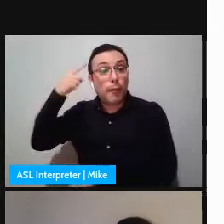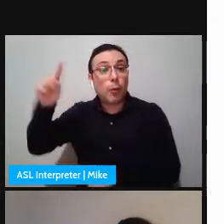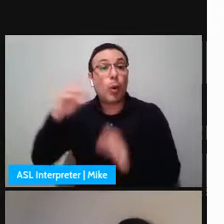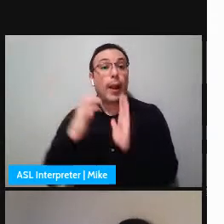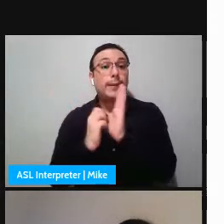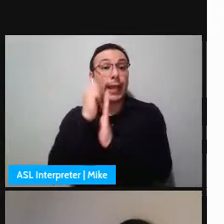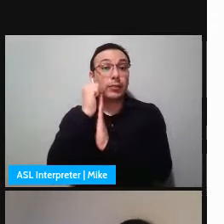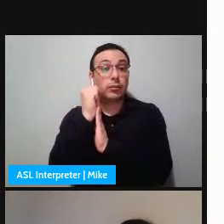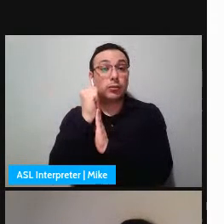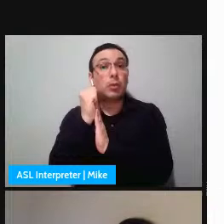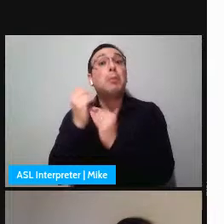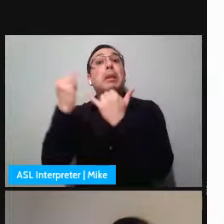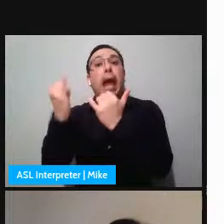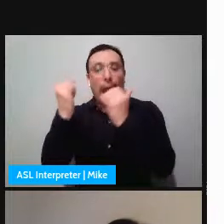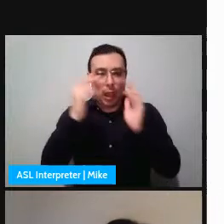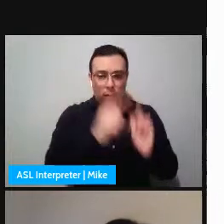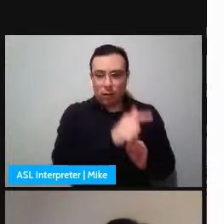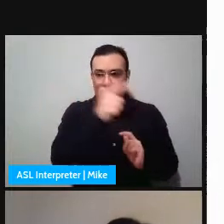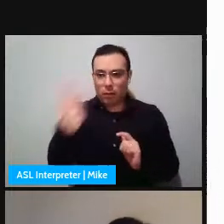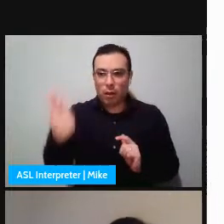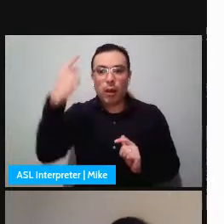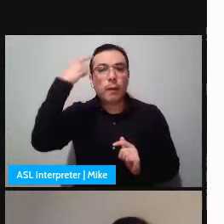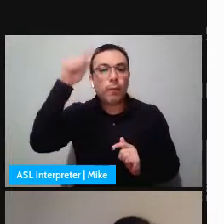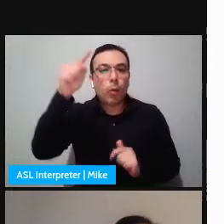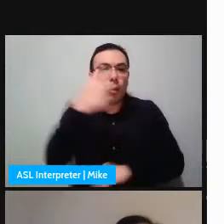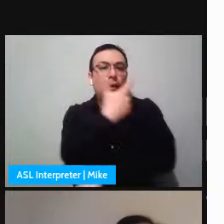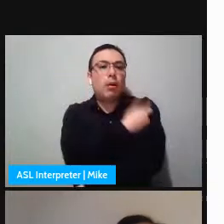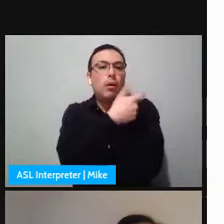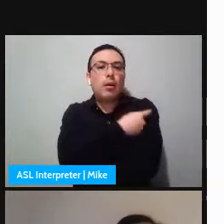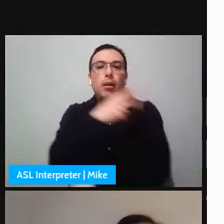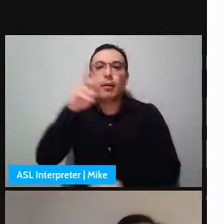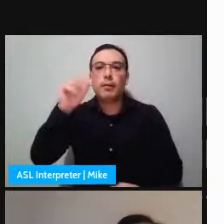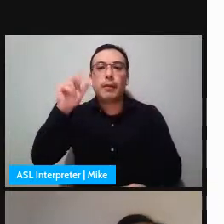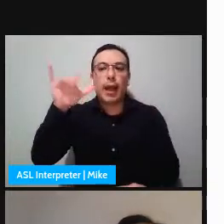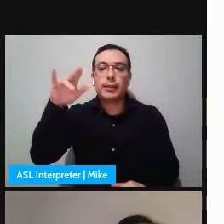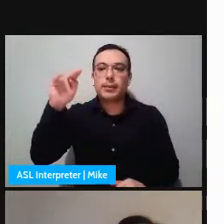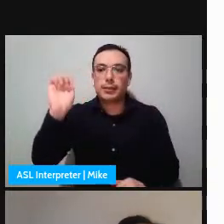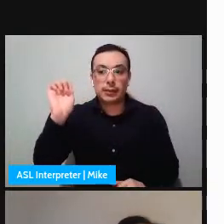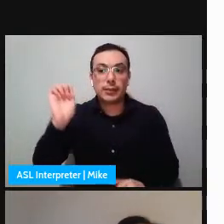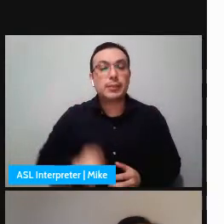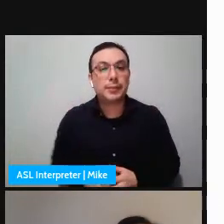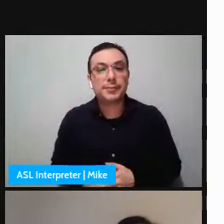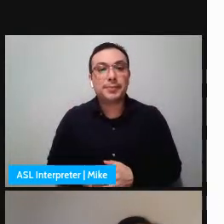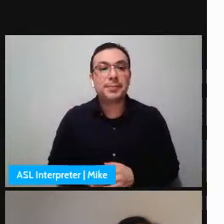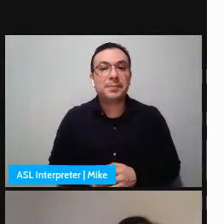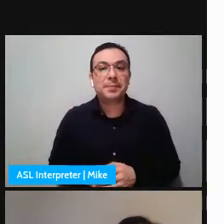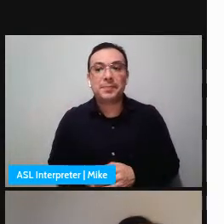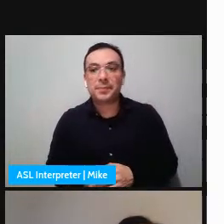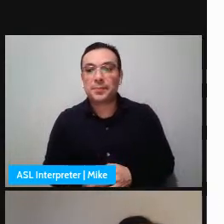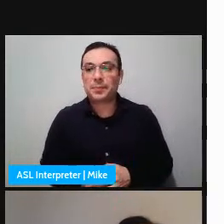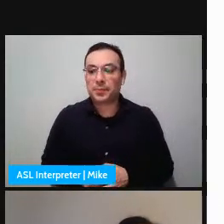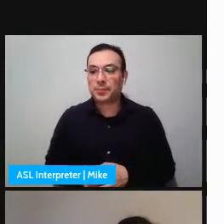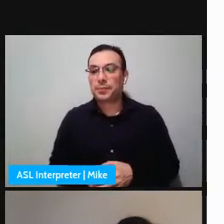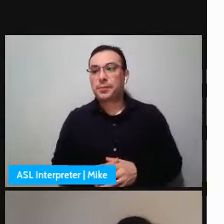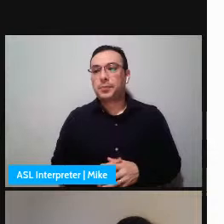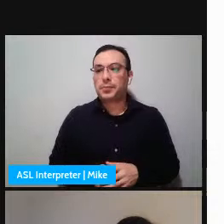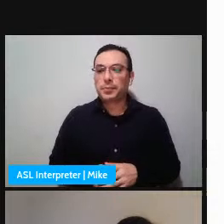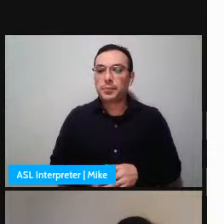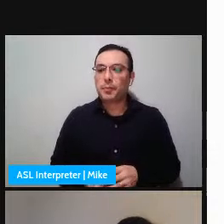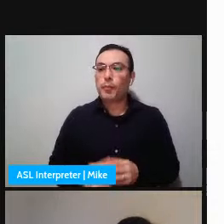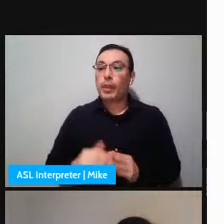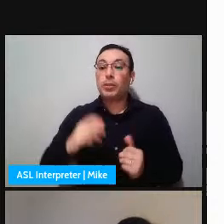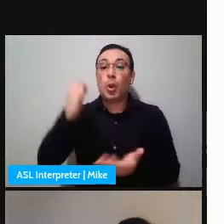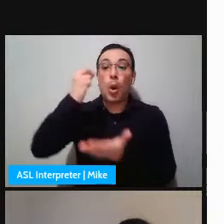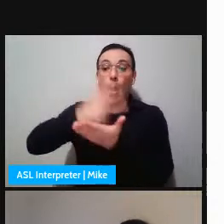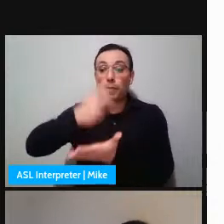vaccines. So the first vaccine that got emergency use approval, as you may remember back in December, was the